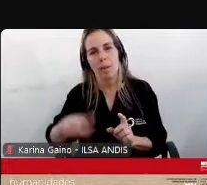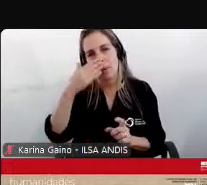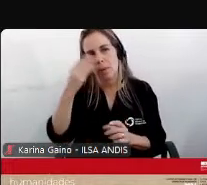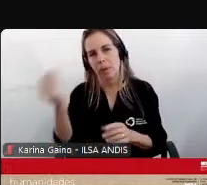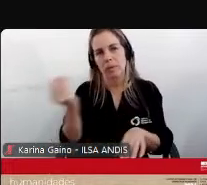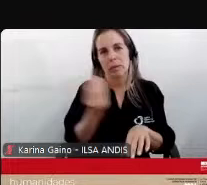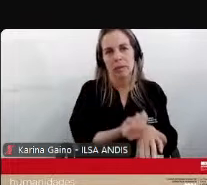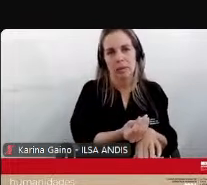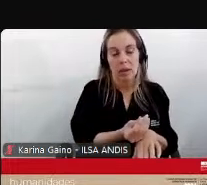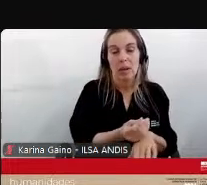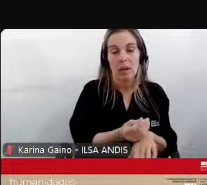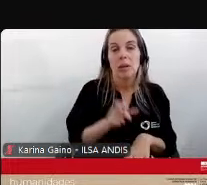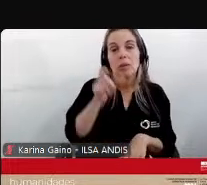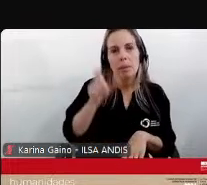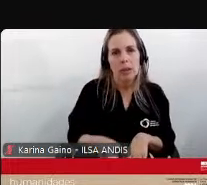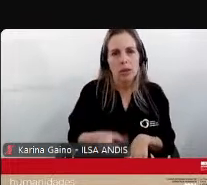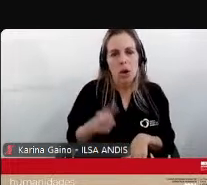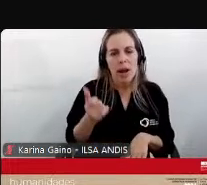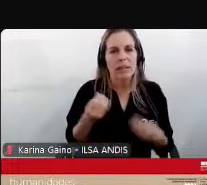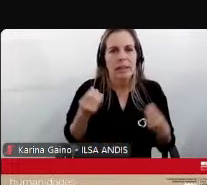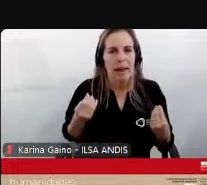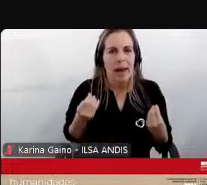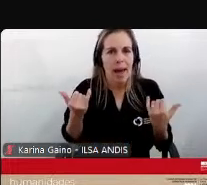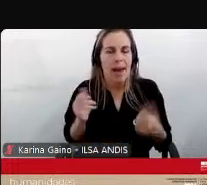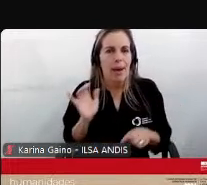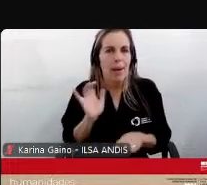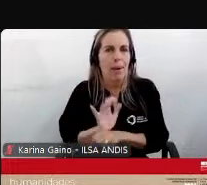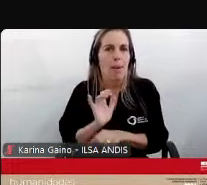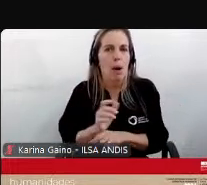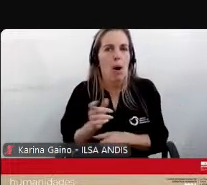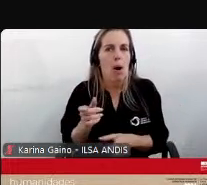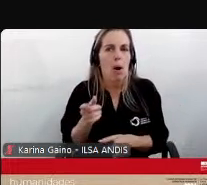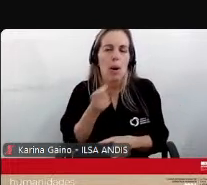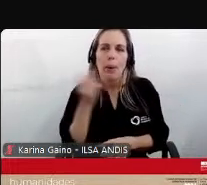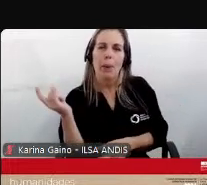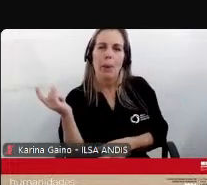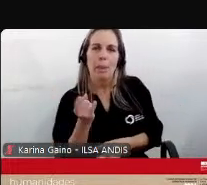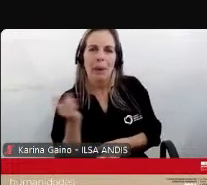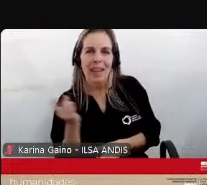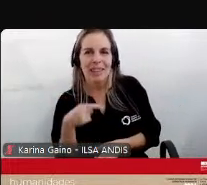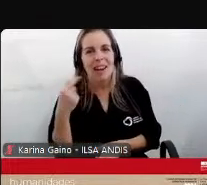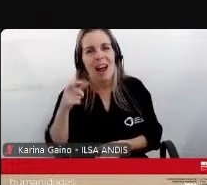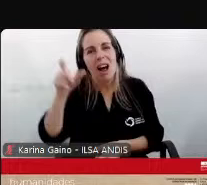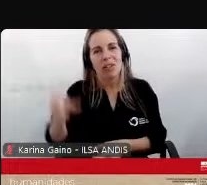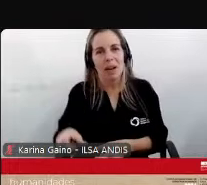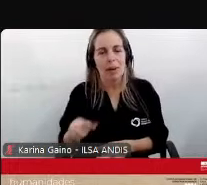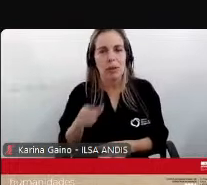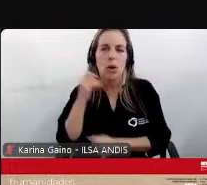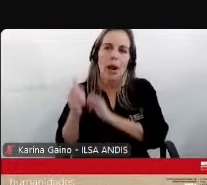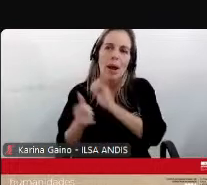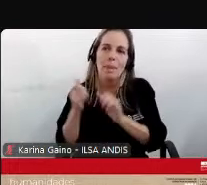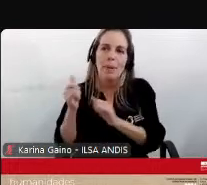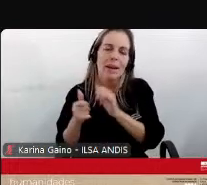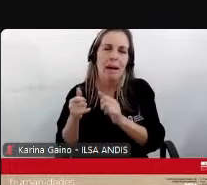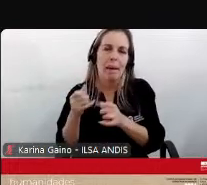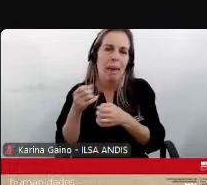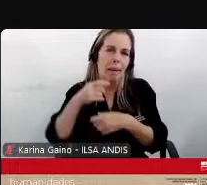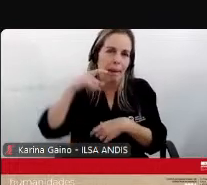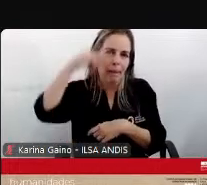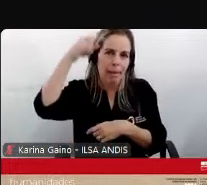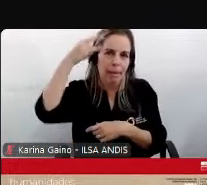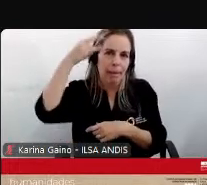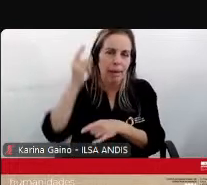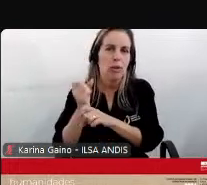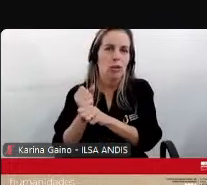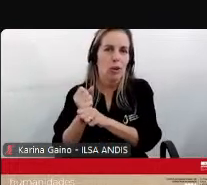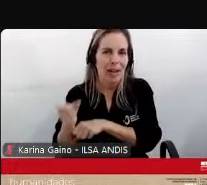their conditions of work. They may be paid, for example, according to the number of workers